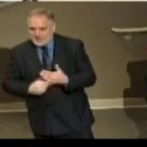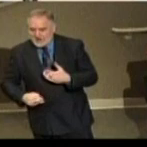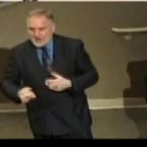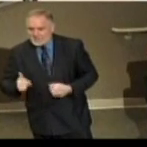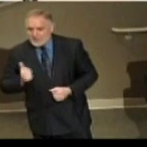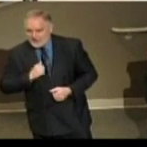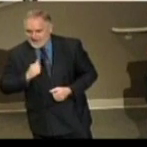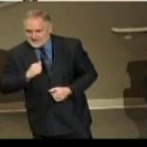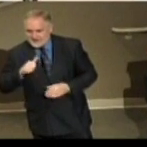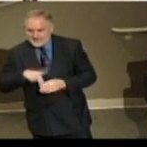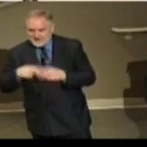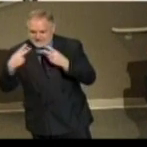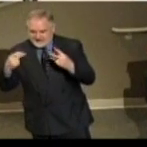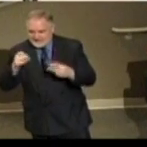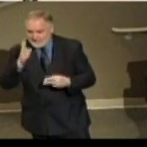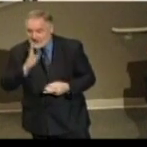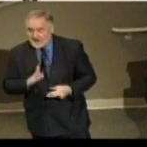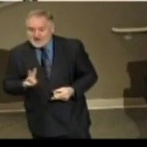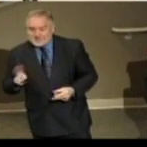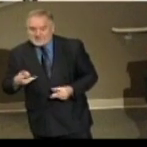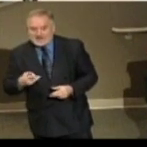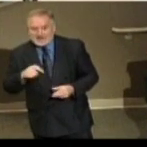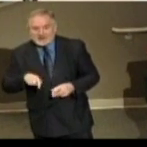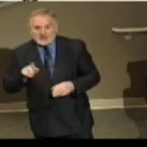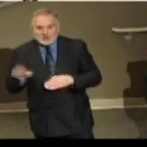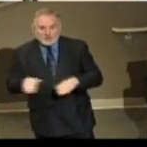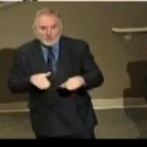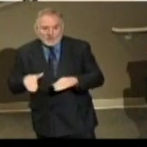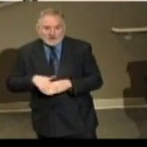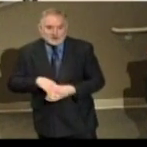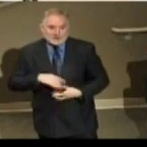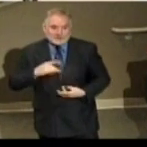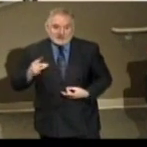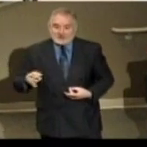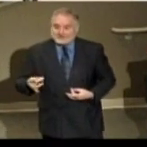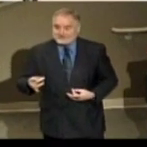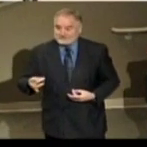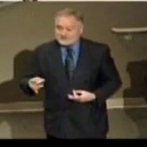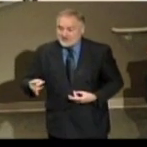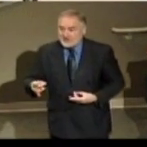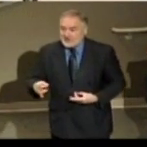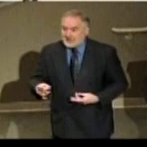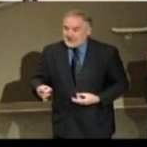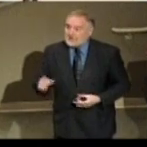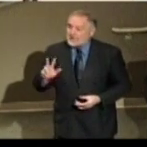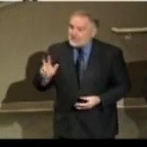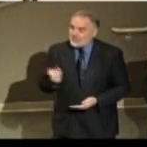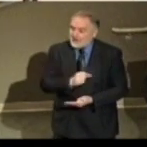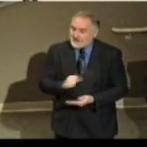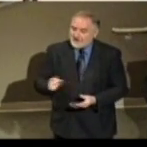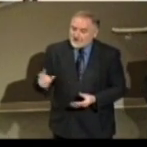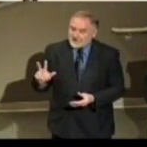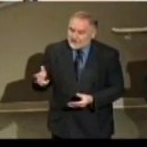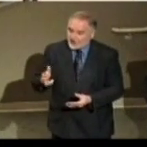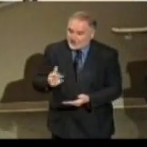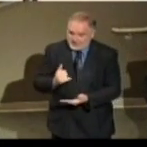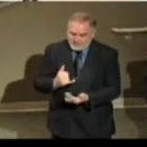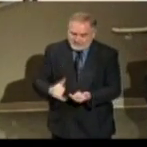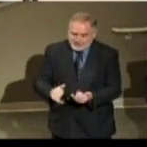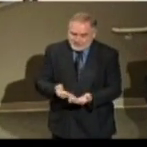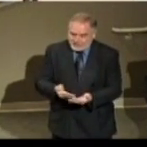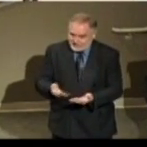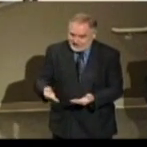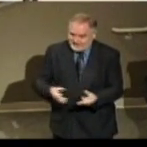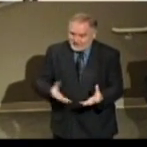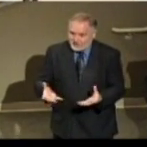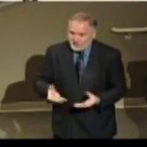sight of God. The second one is, I got to walk in the Spirit. Write the third and final thing down.